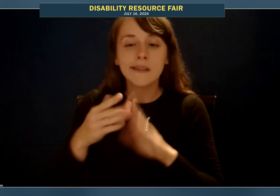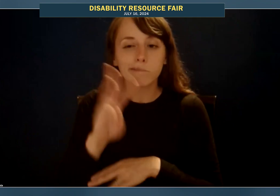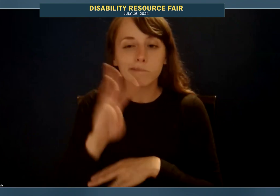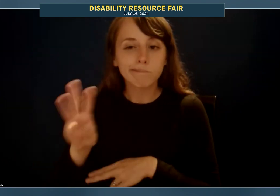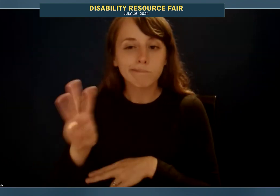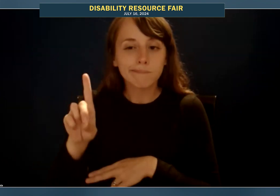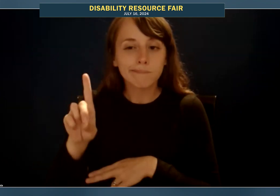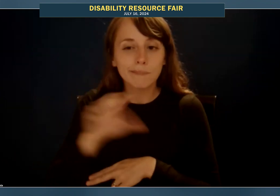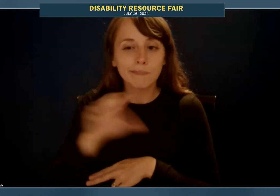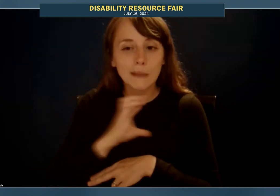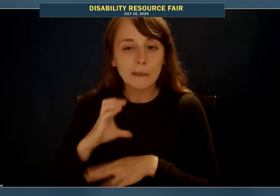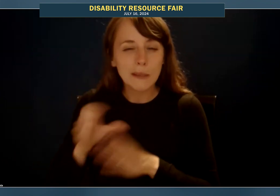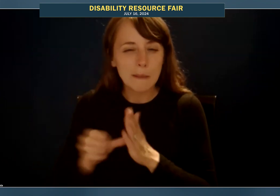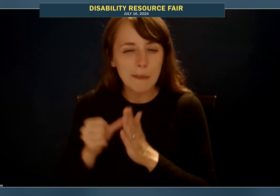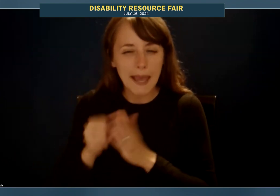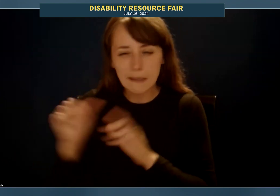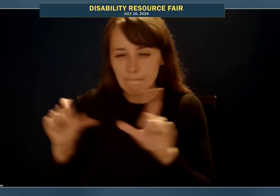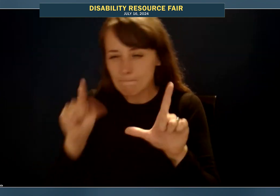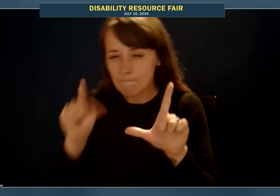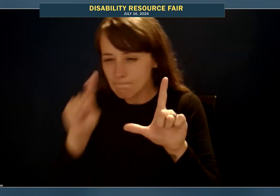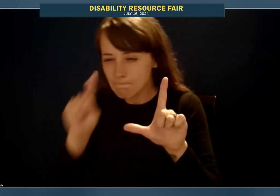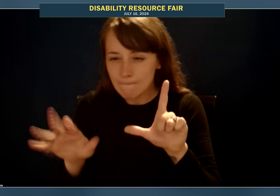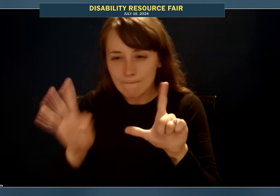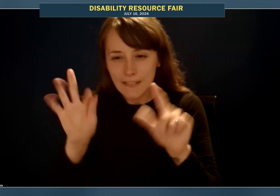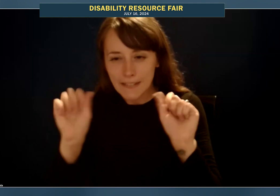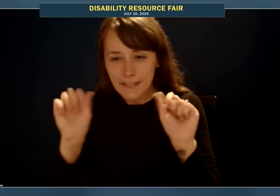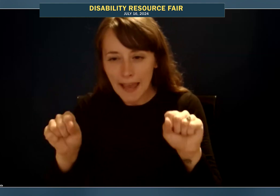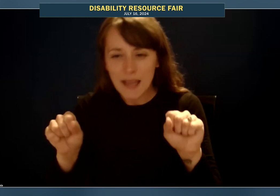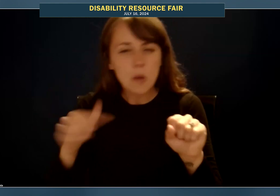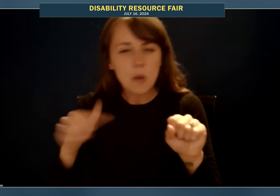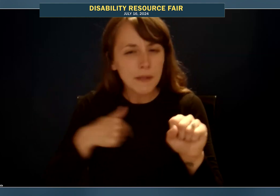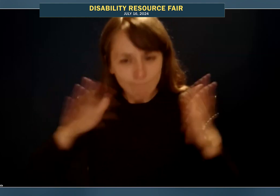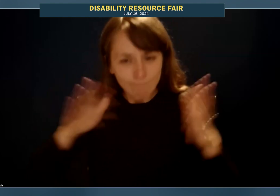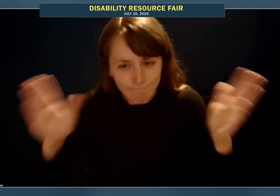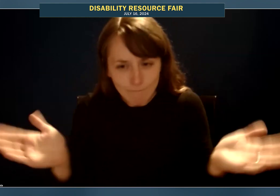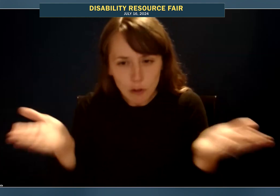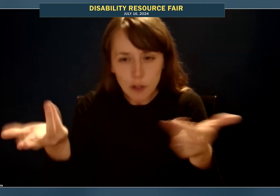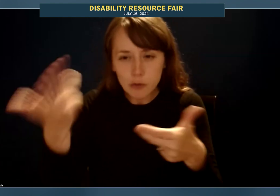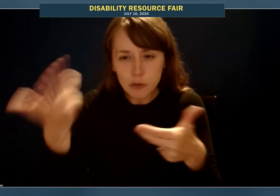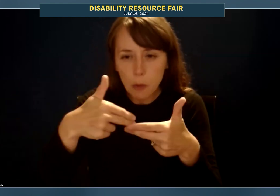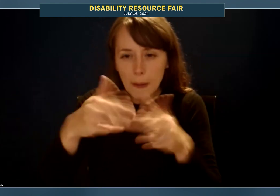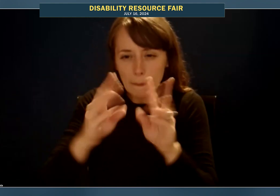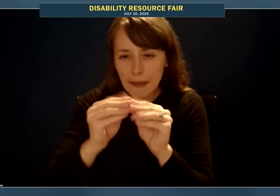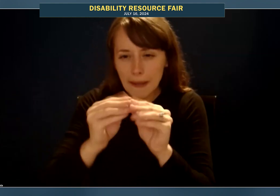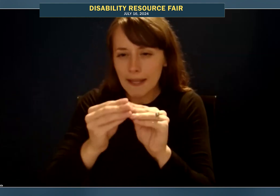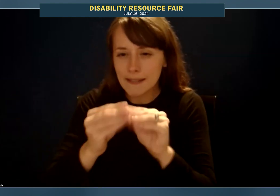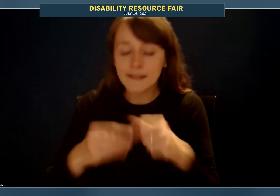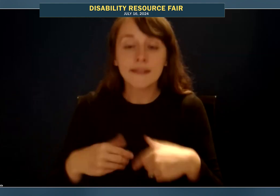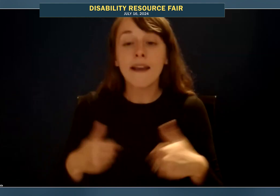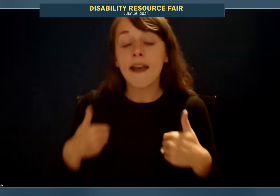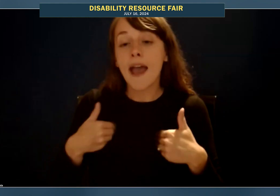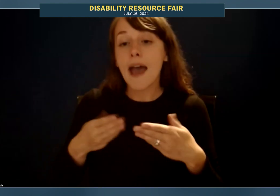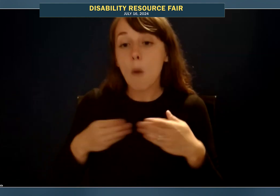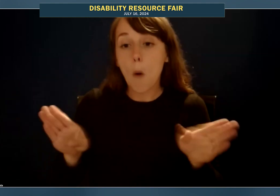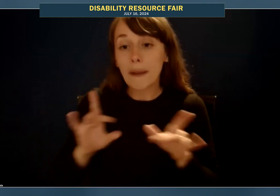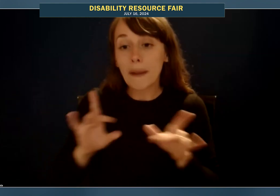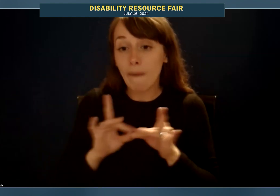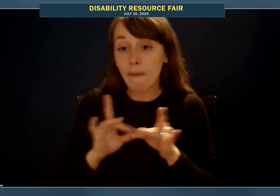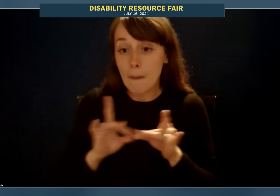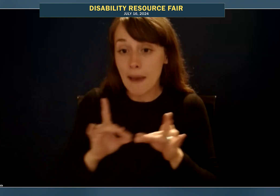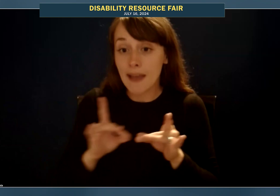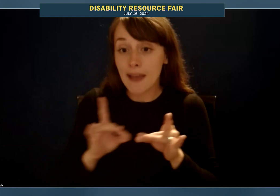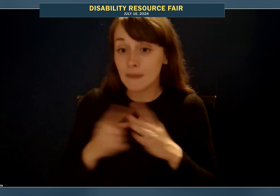page, and the public is encouraged to attend. There's a public comment time at the beginning of each